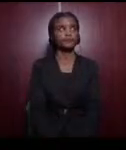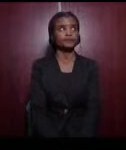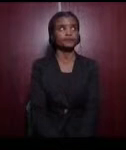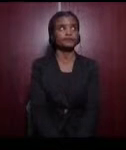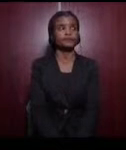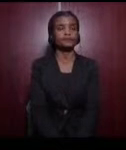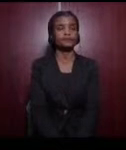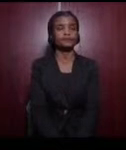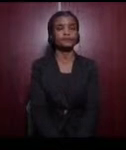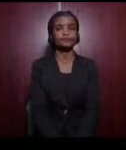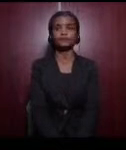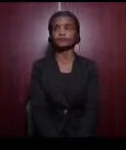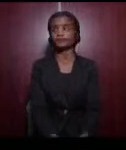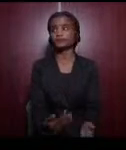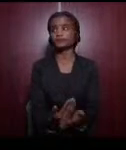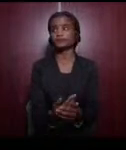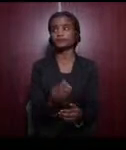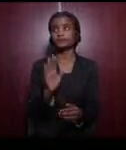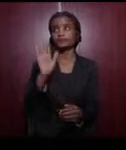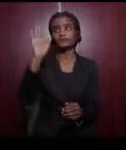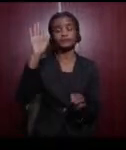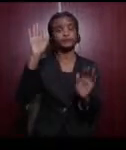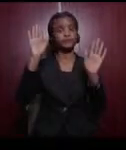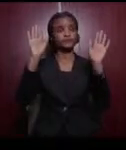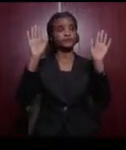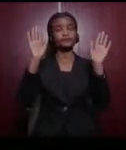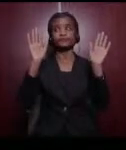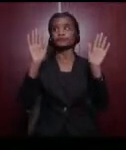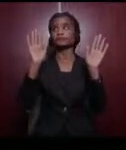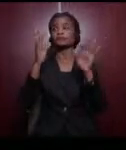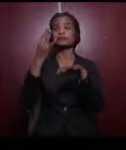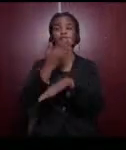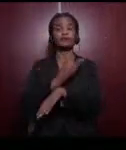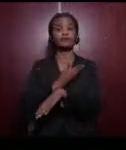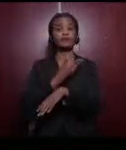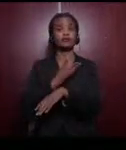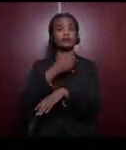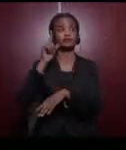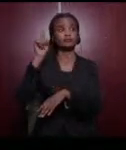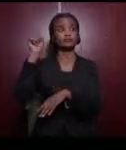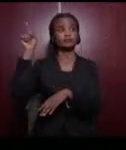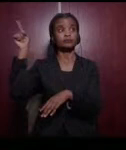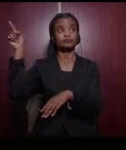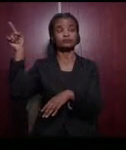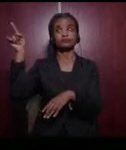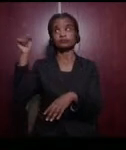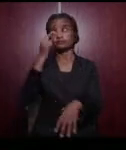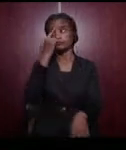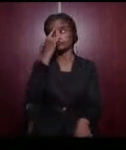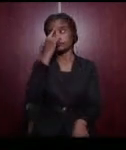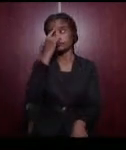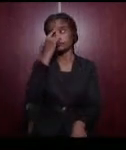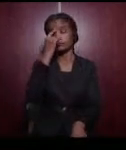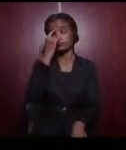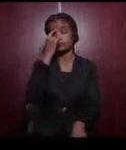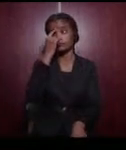Can I get hands? Ntate ko morago re tlo nka, yeah, okay.